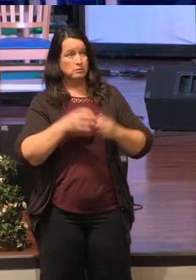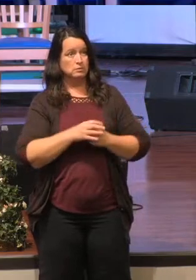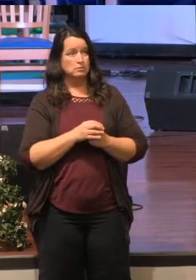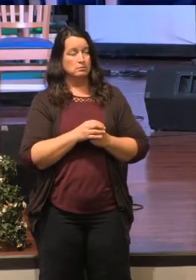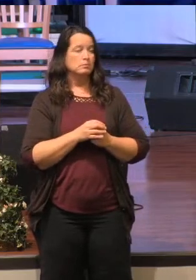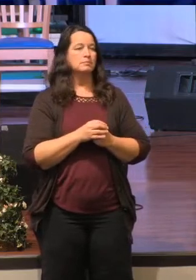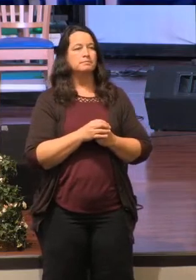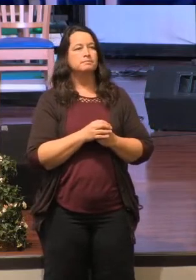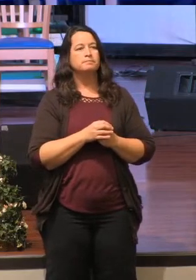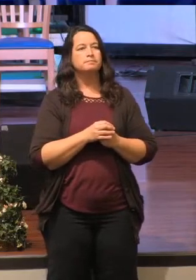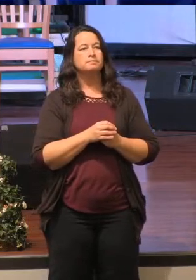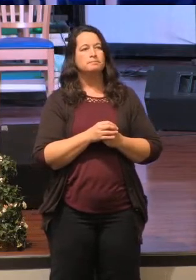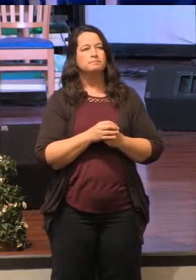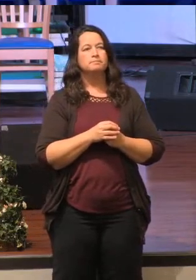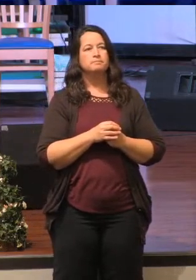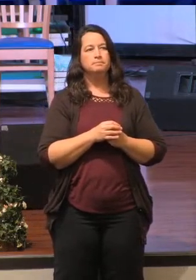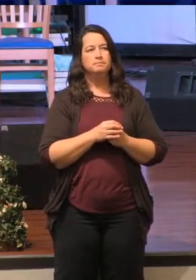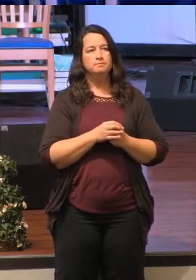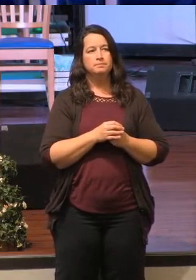permanence of salvation.